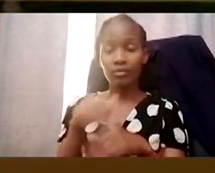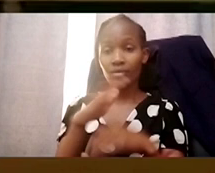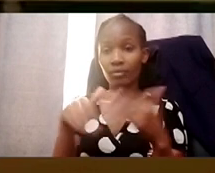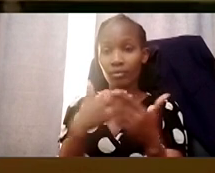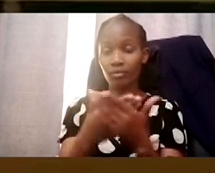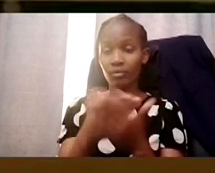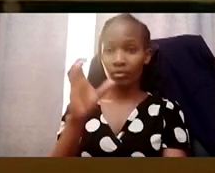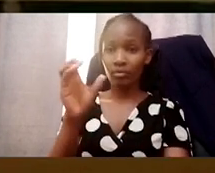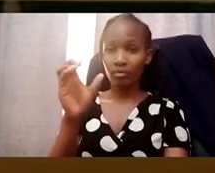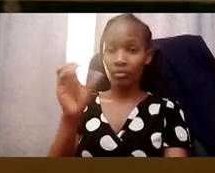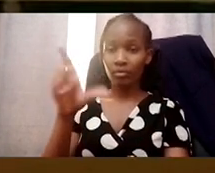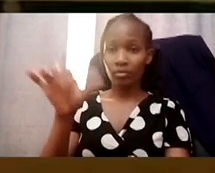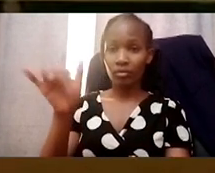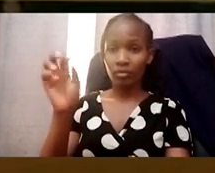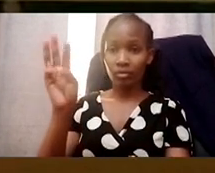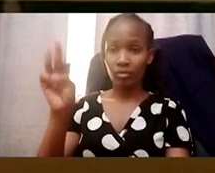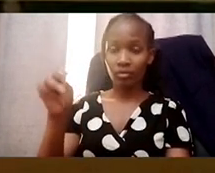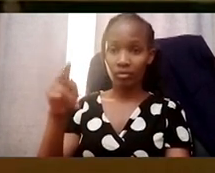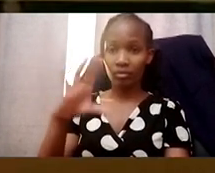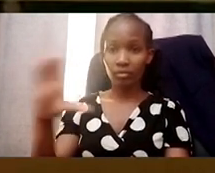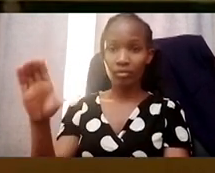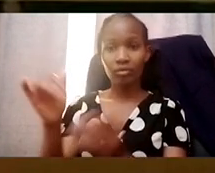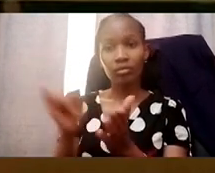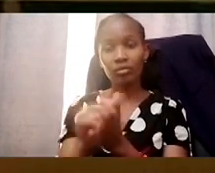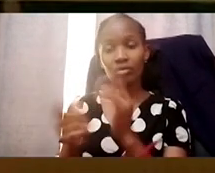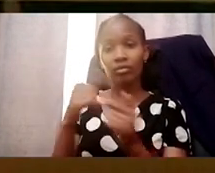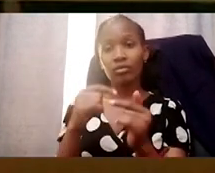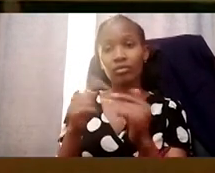the other special games that has coming on.